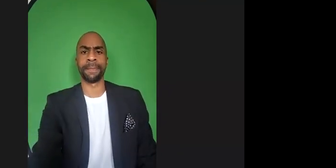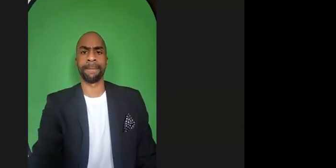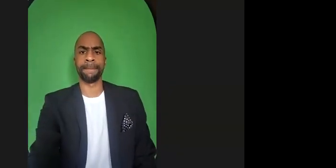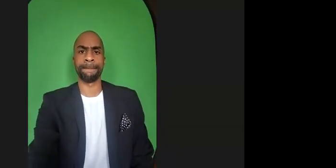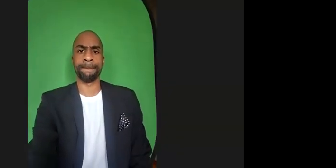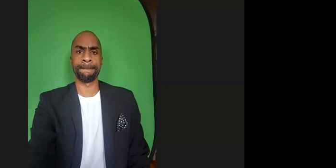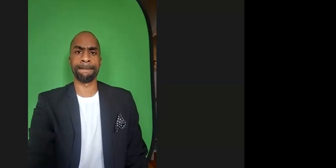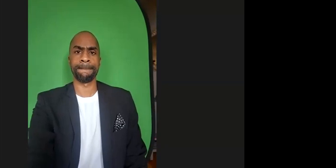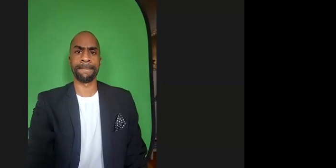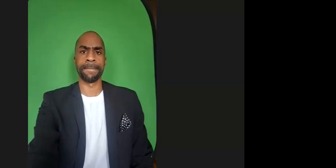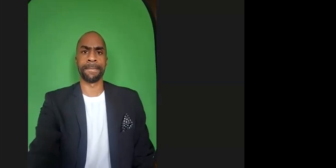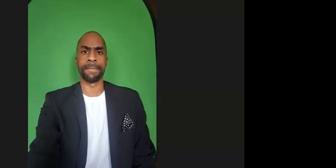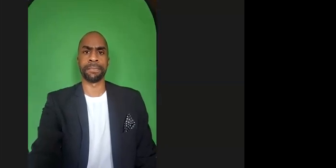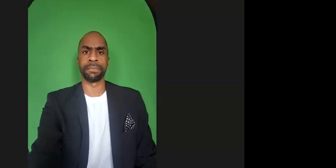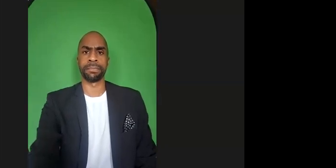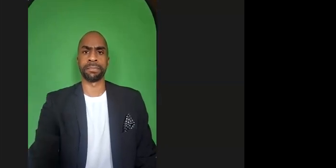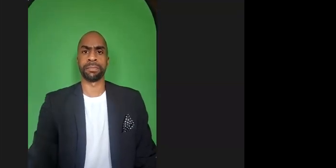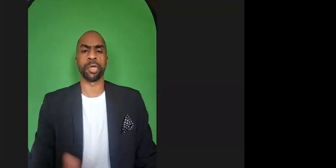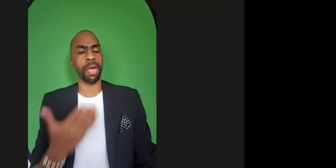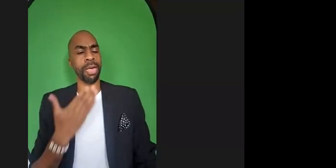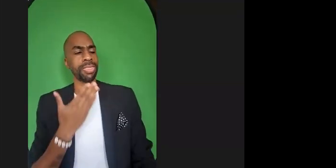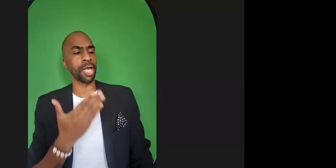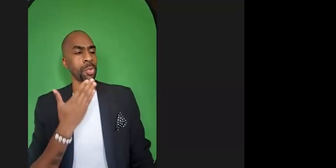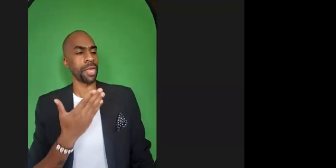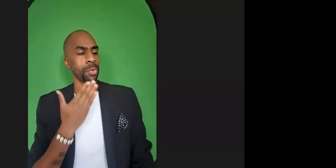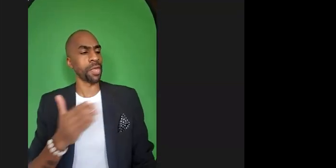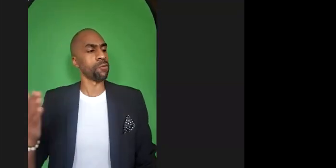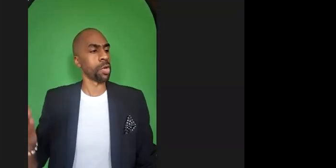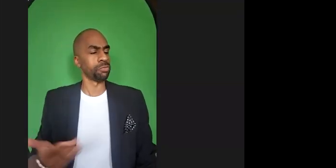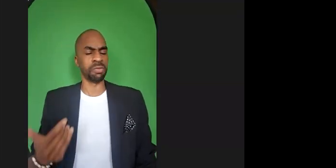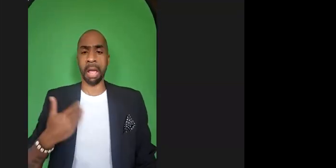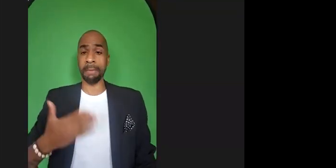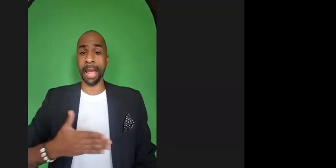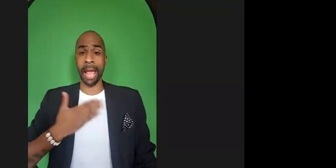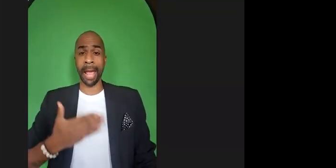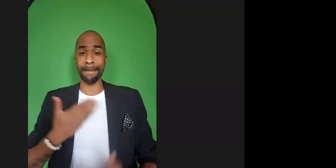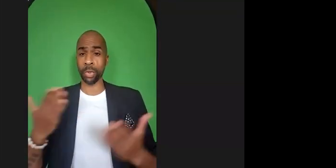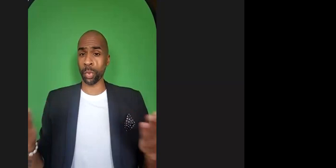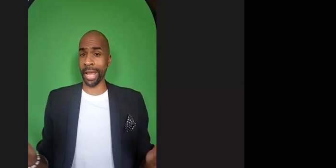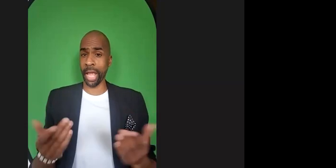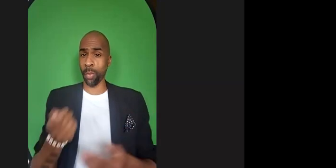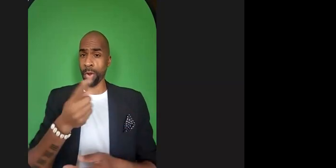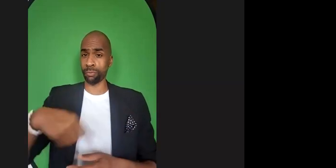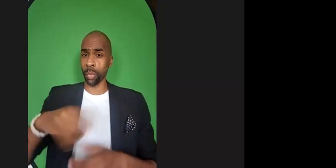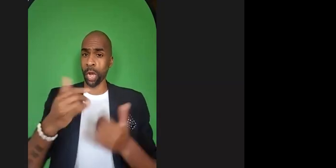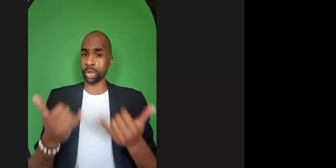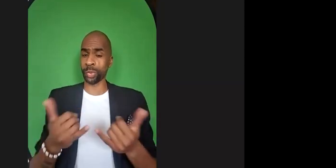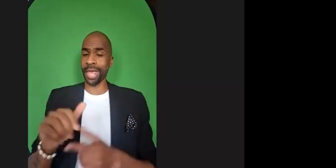very nice introduction, and I'm so glad to be with all of you today. In short, ALS is a